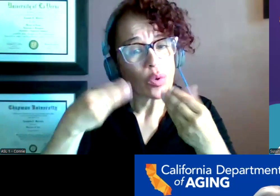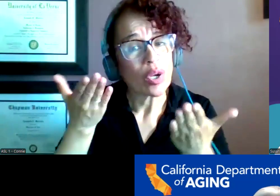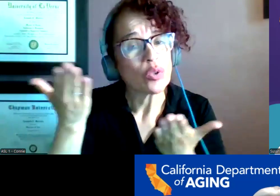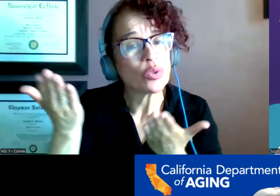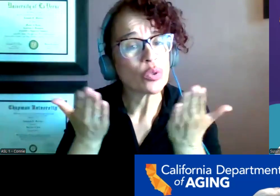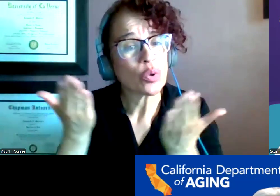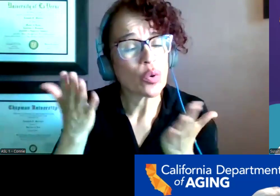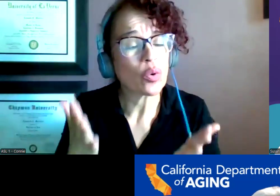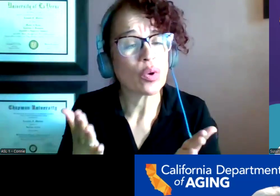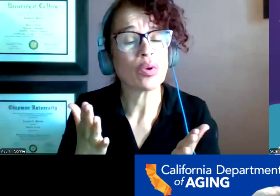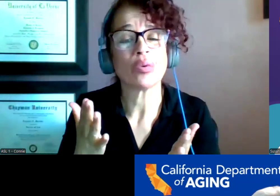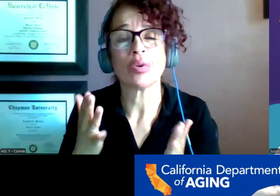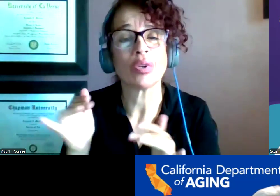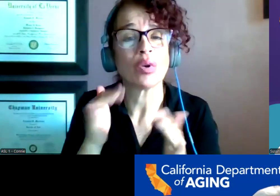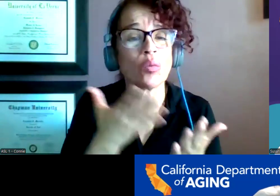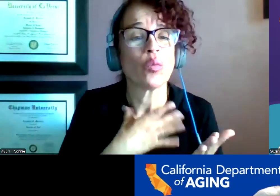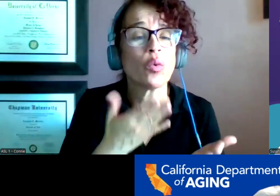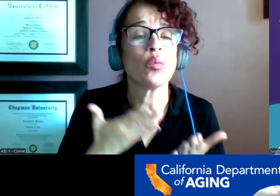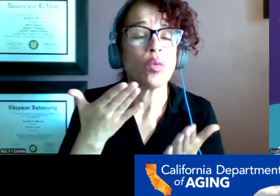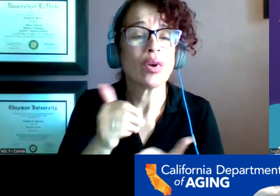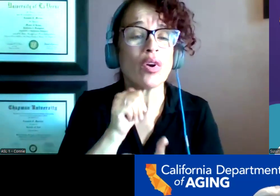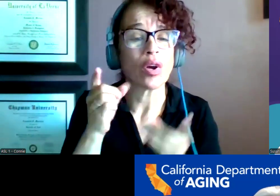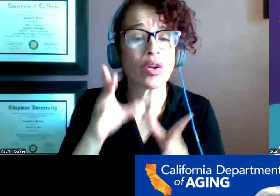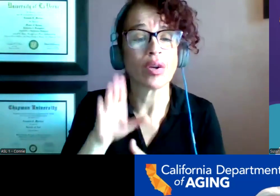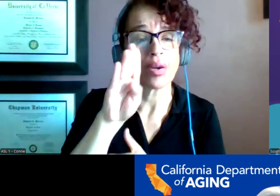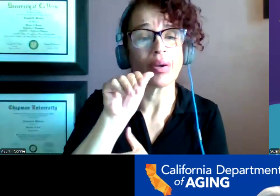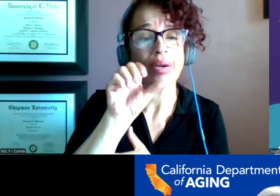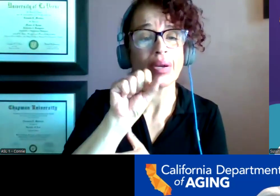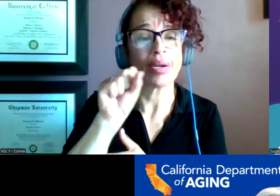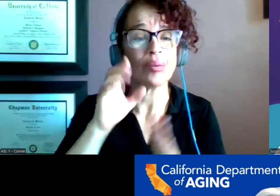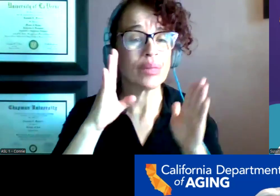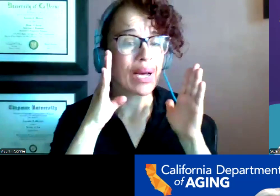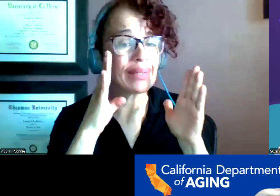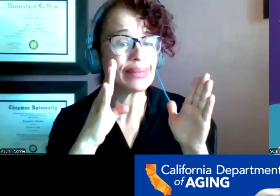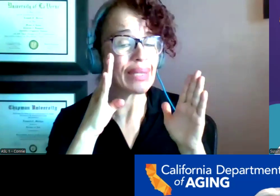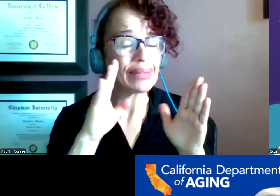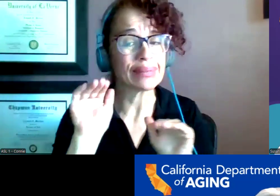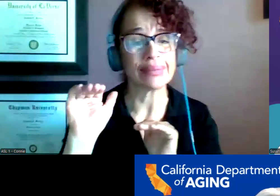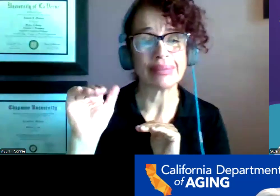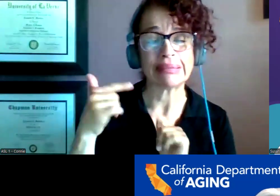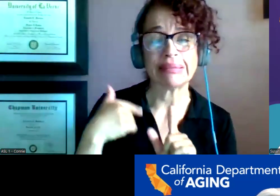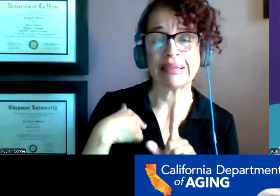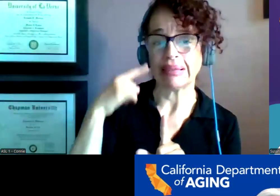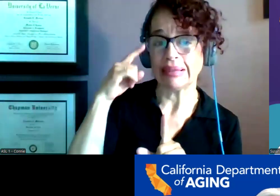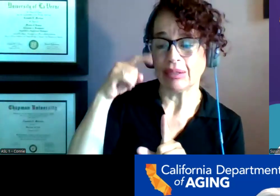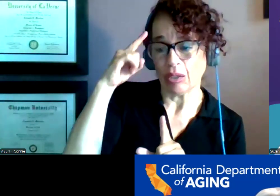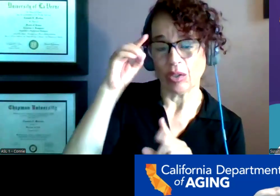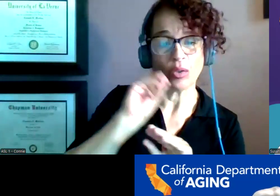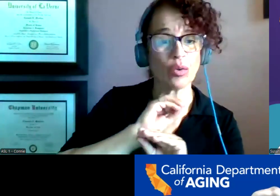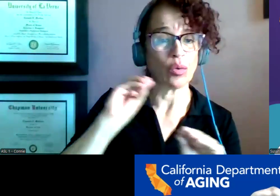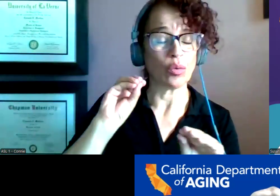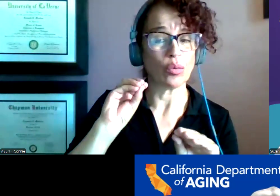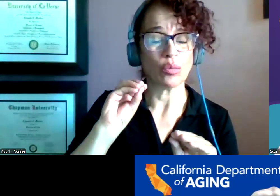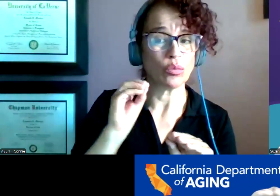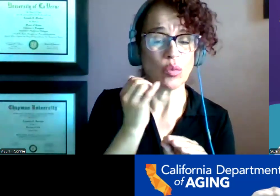services. And I'd like to bring that to Director Bass's attention because I believe that having no wrong